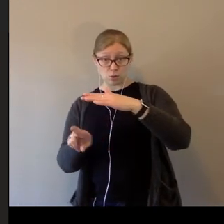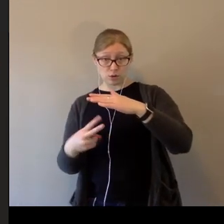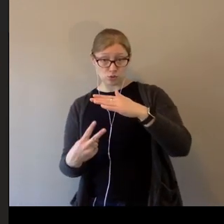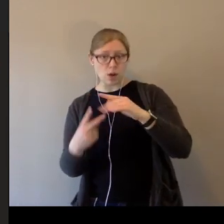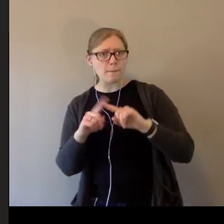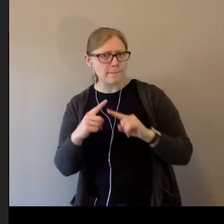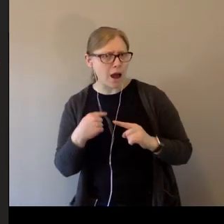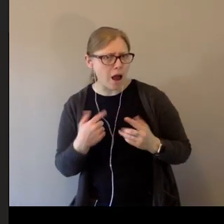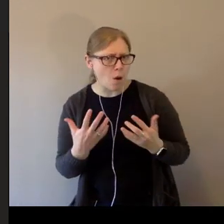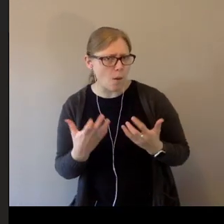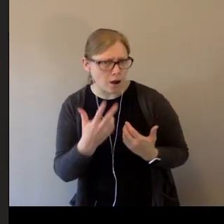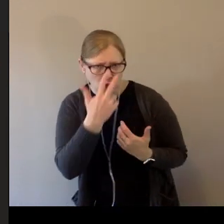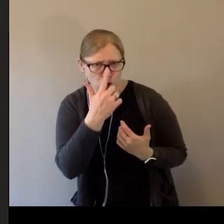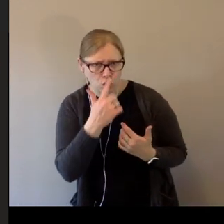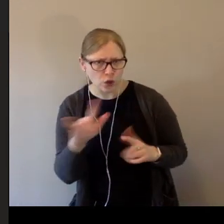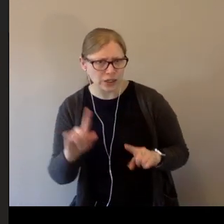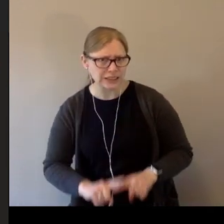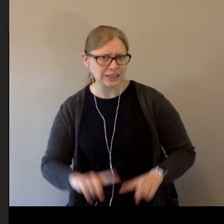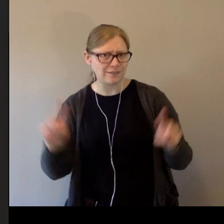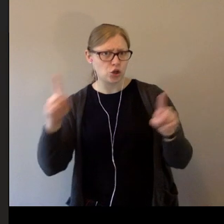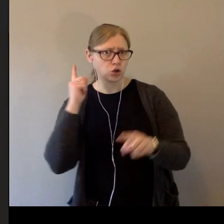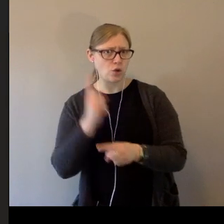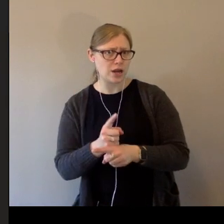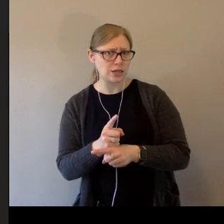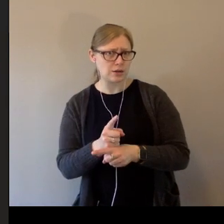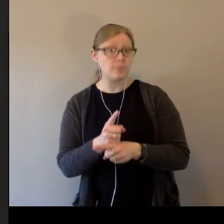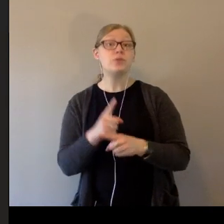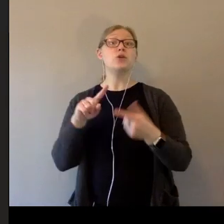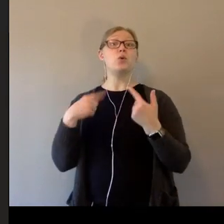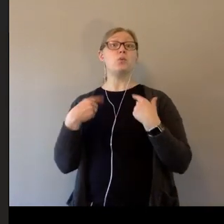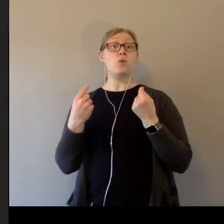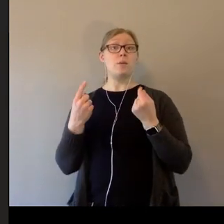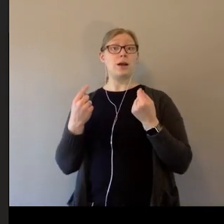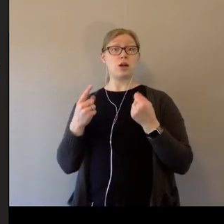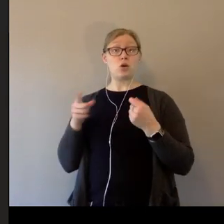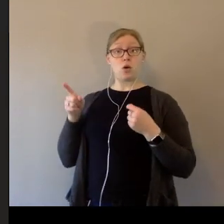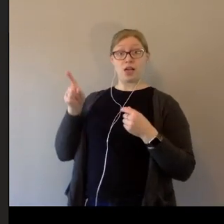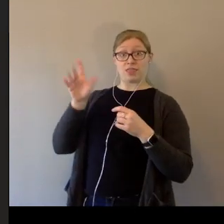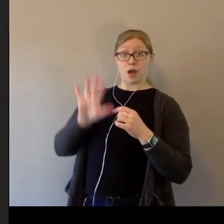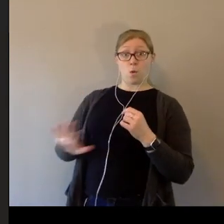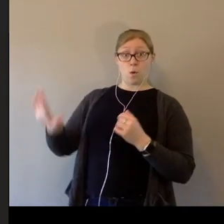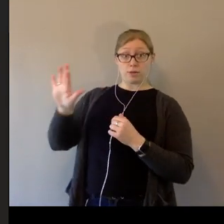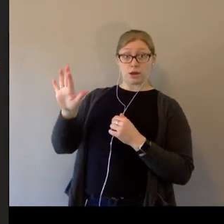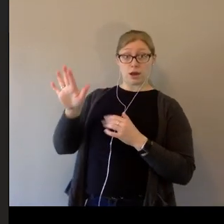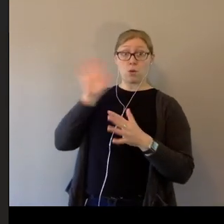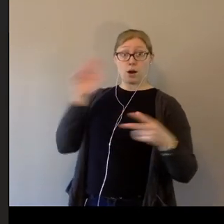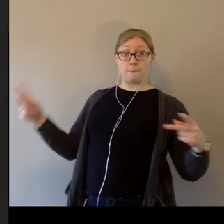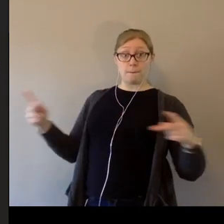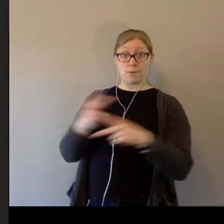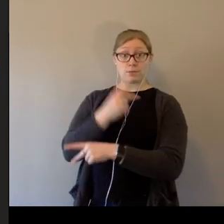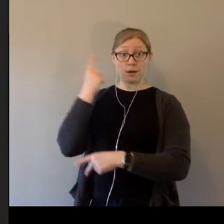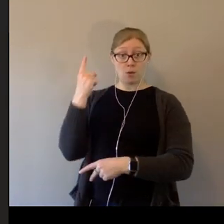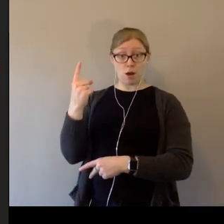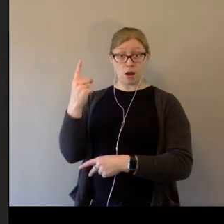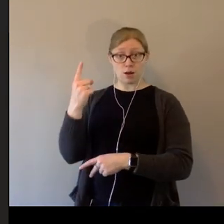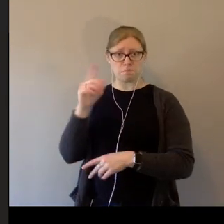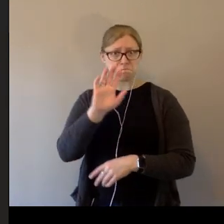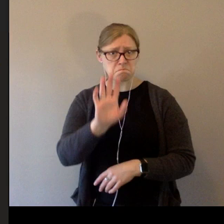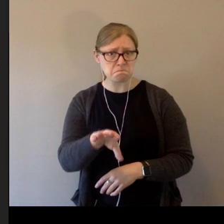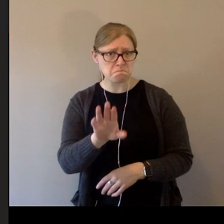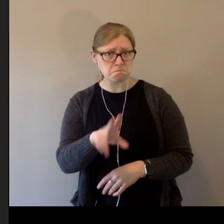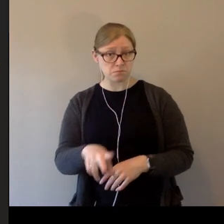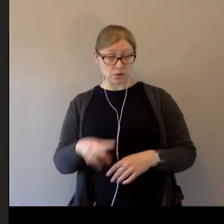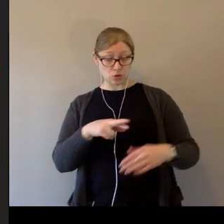by multiplying by 1. And so the trick is, I notice that if I take the square root of 2 times the square root of 2, I'm going to